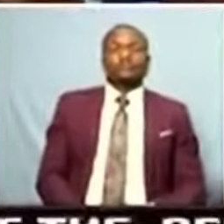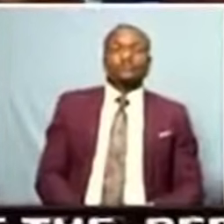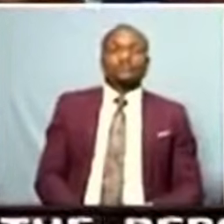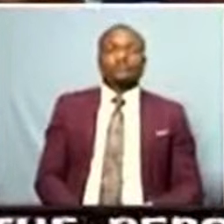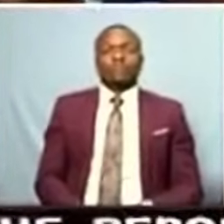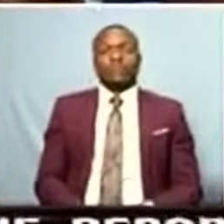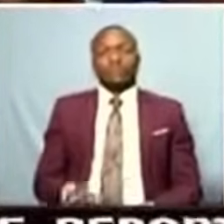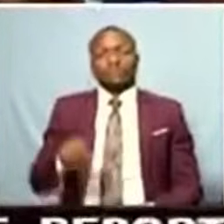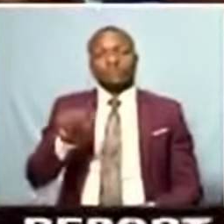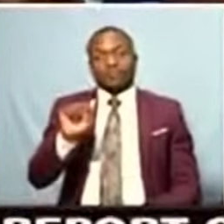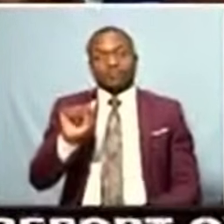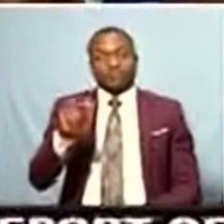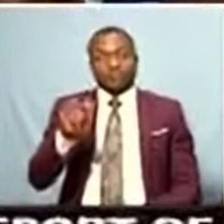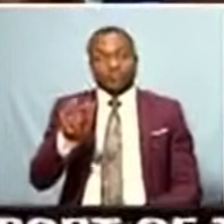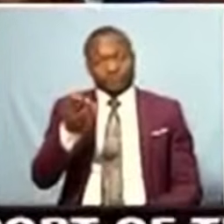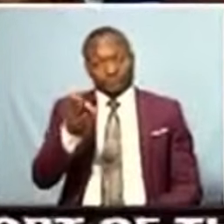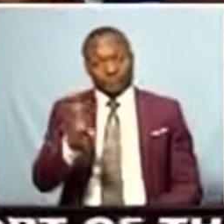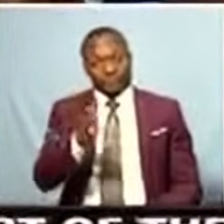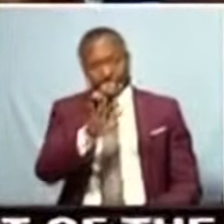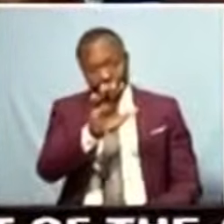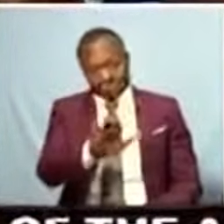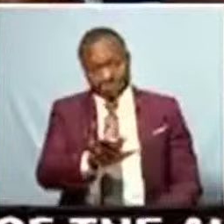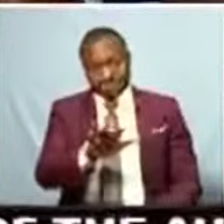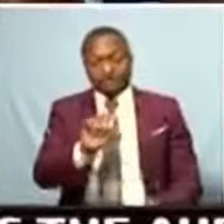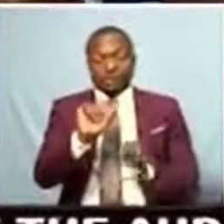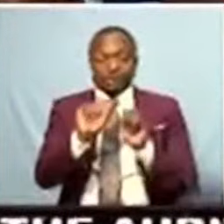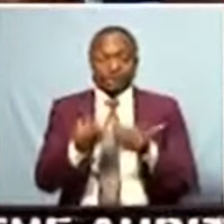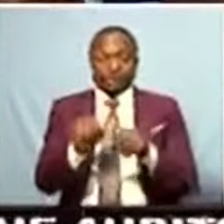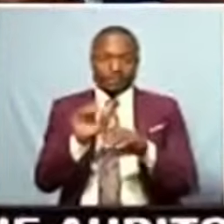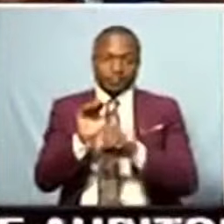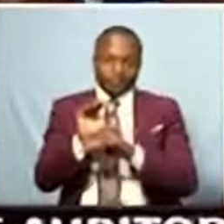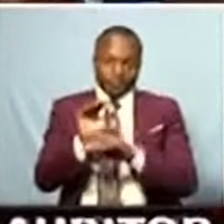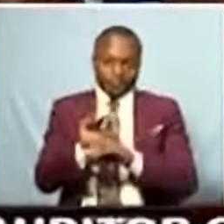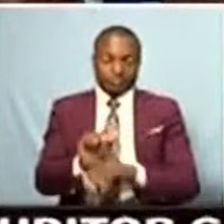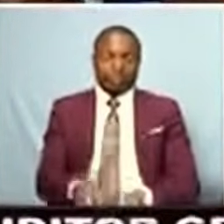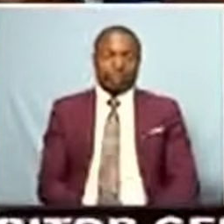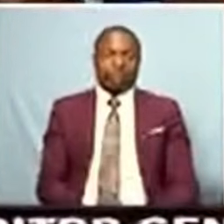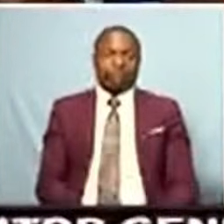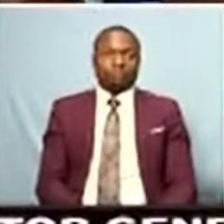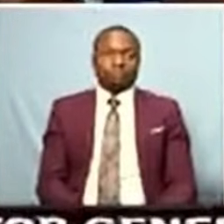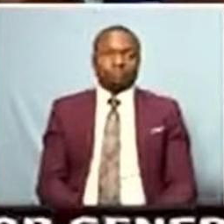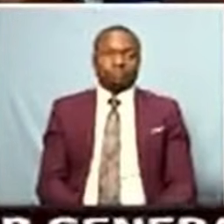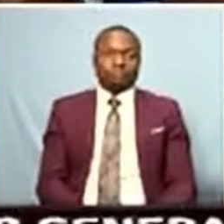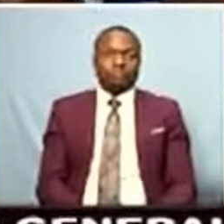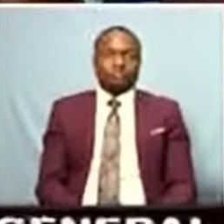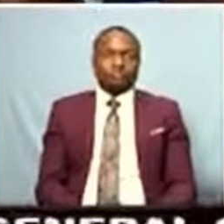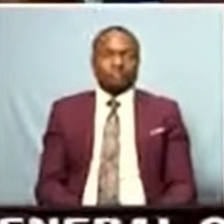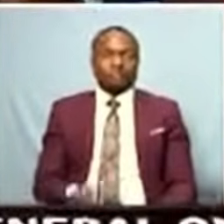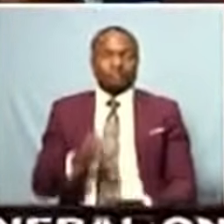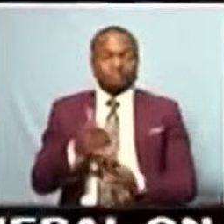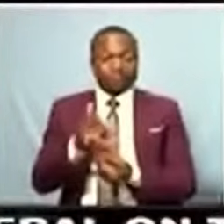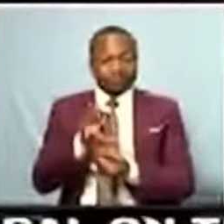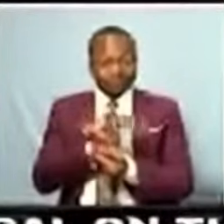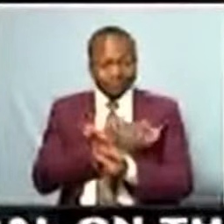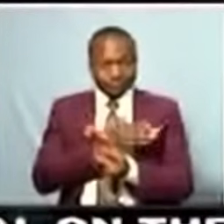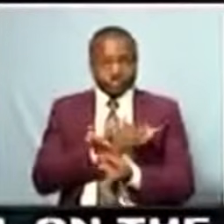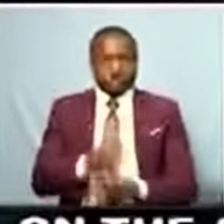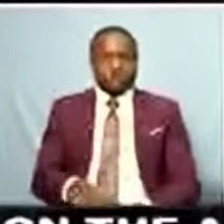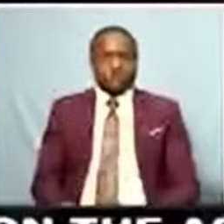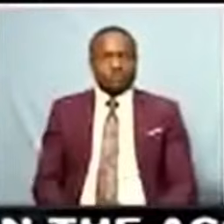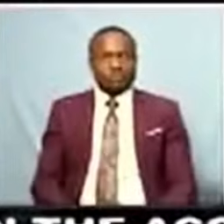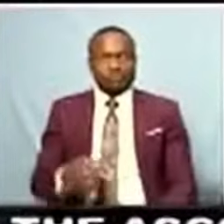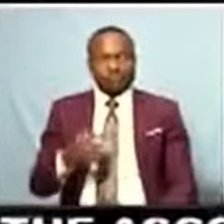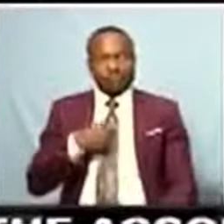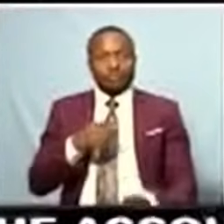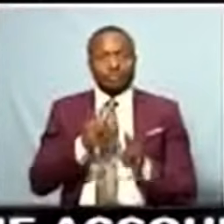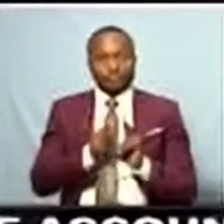Thank you. Auditor General, you are on the ground. Maybe a comment on the aforesaid. Thank you. Yeah, before I answer